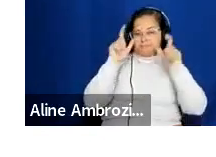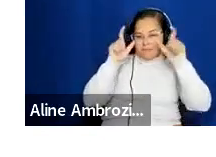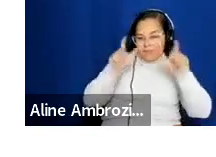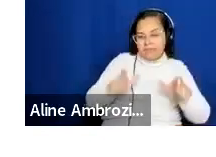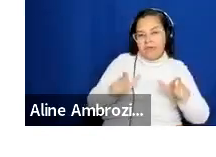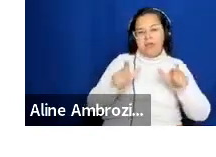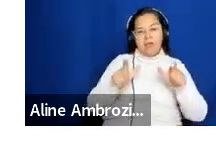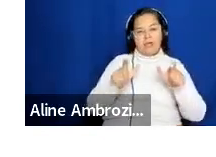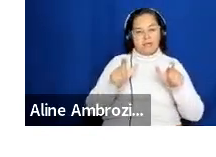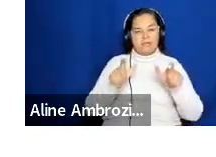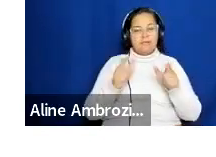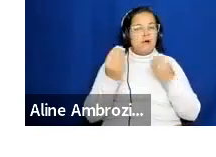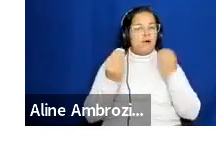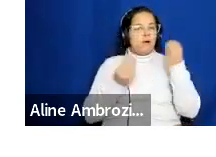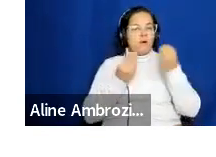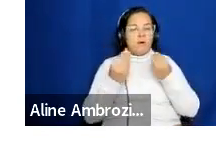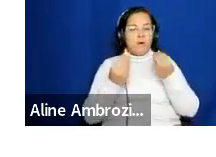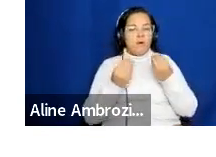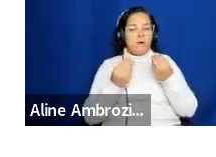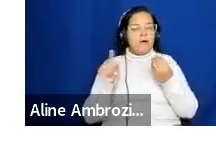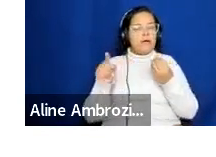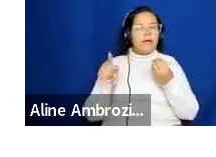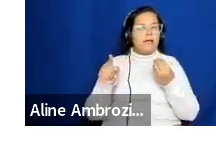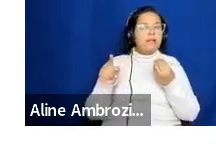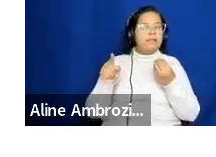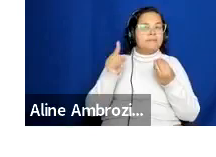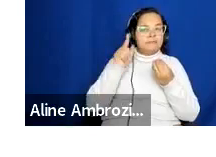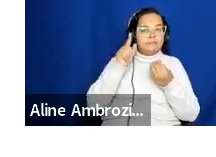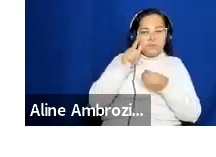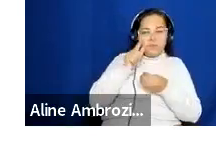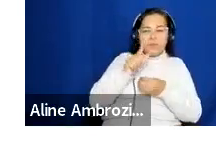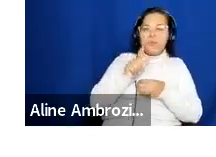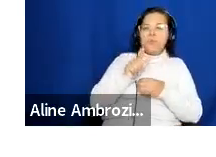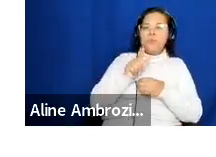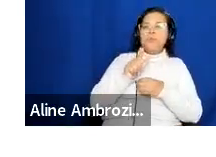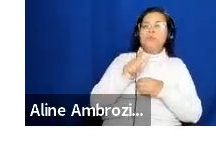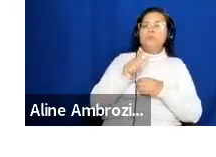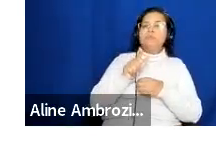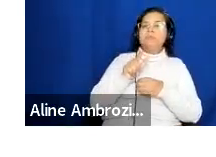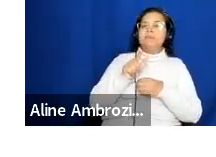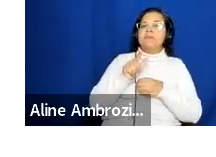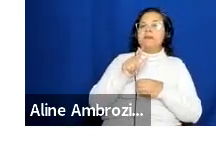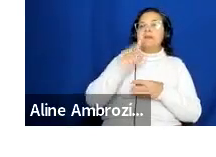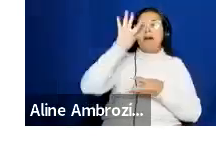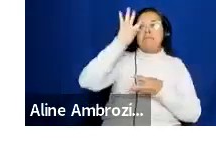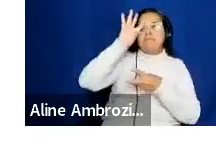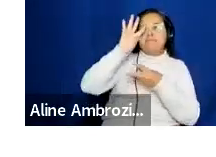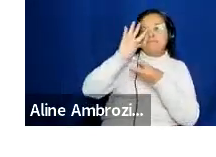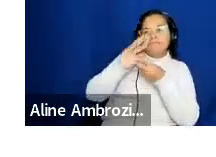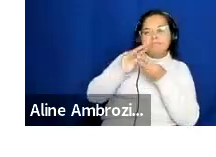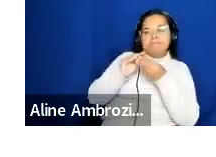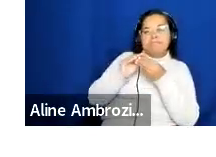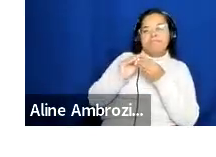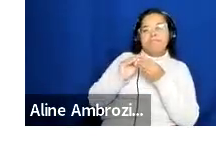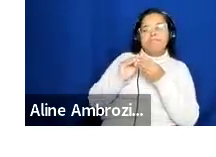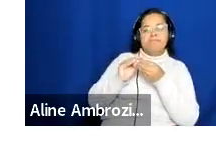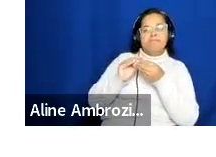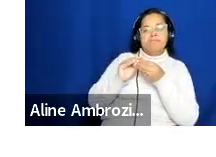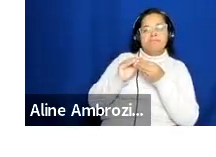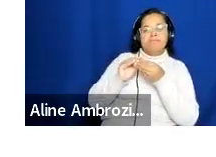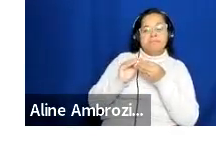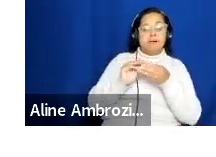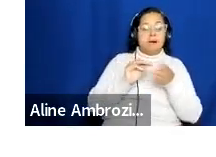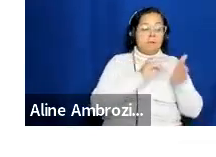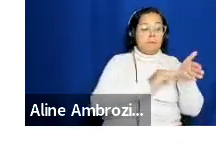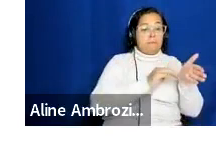able to assimilate this Marxian method as part of his